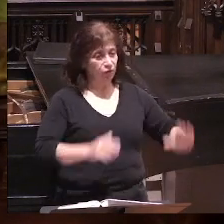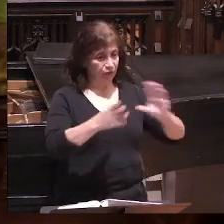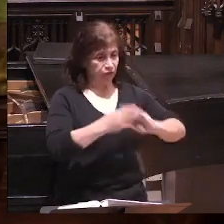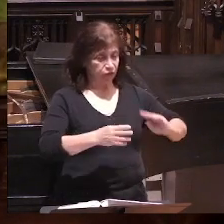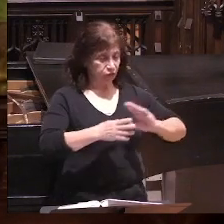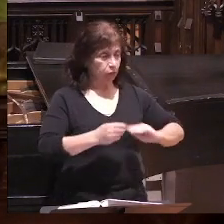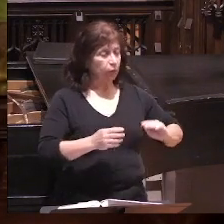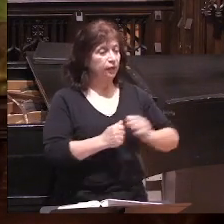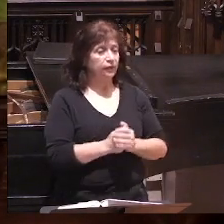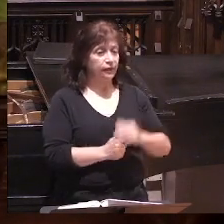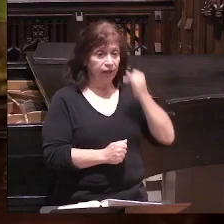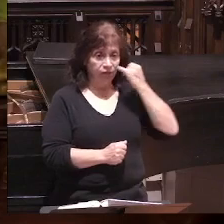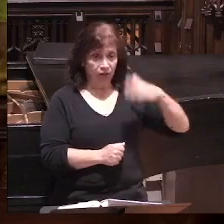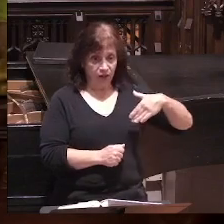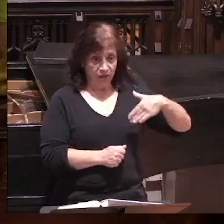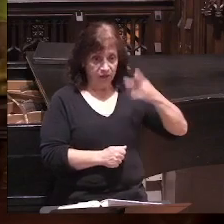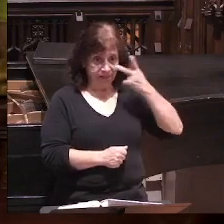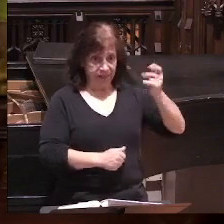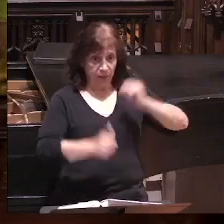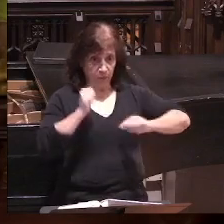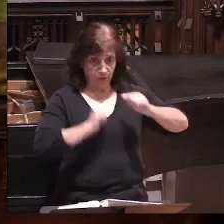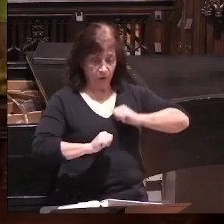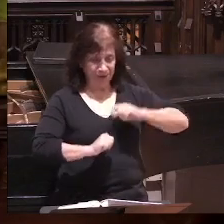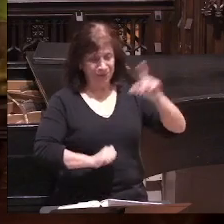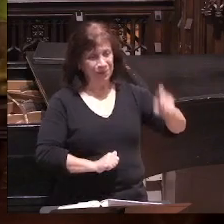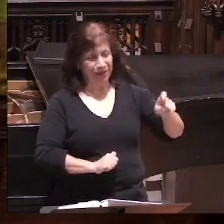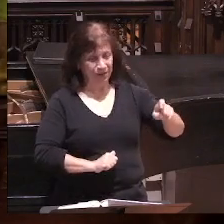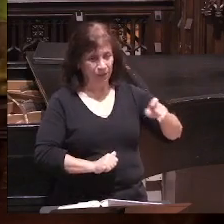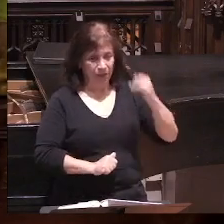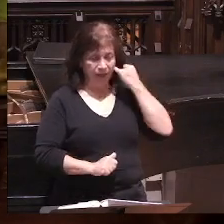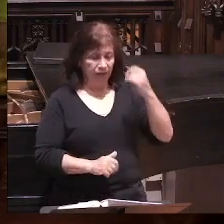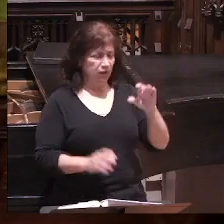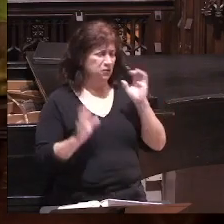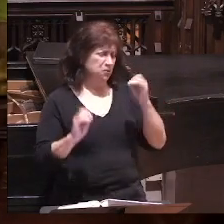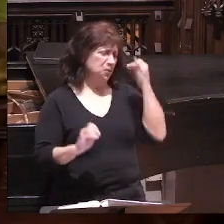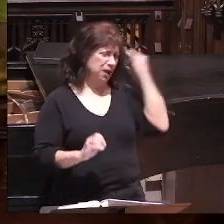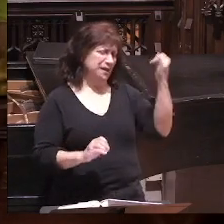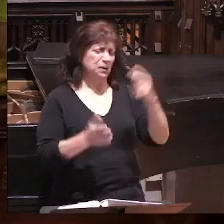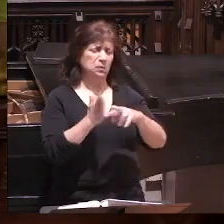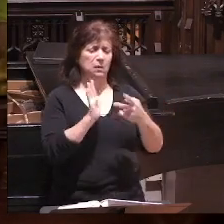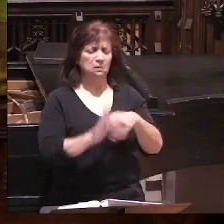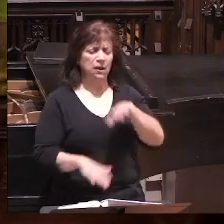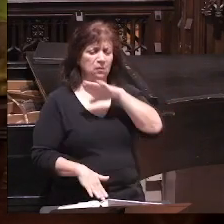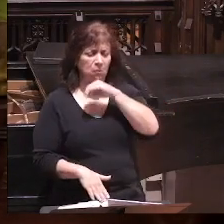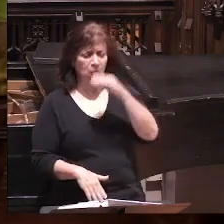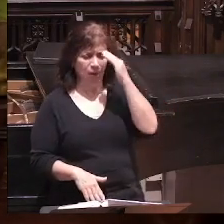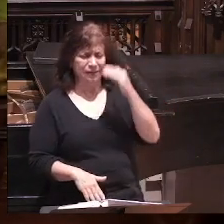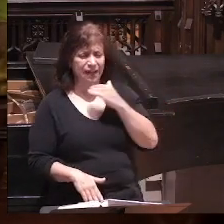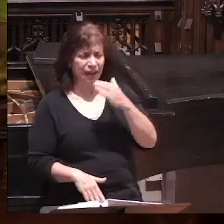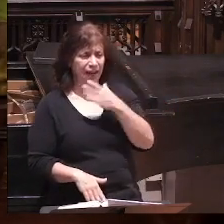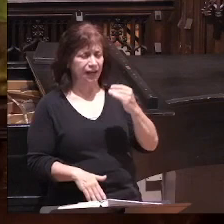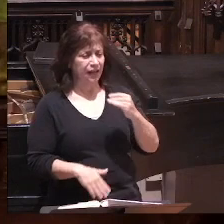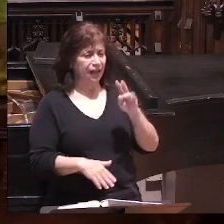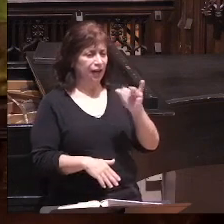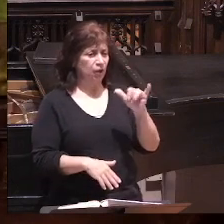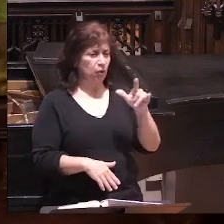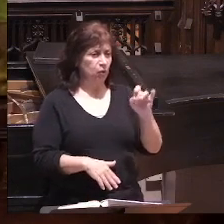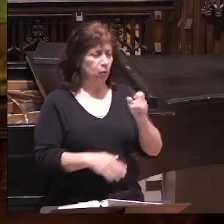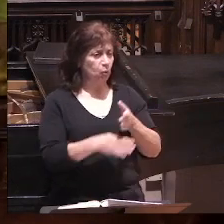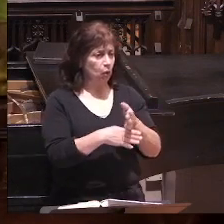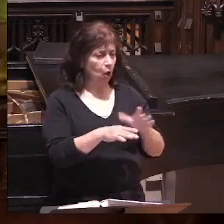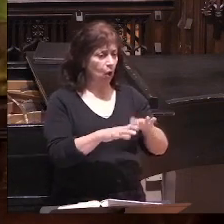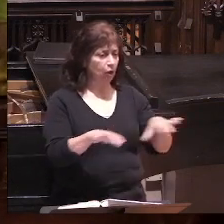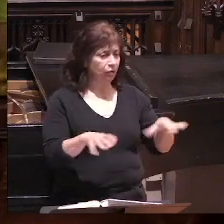performed, you need to. If you have no idea what a Boar's Head and Yule Log Festival is, don't